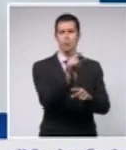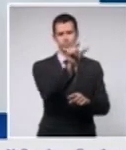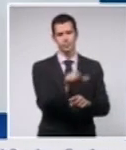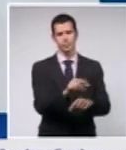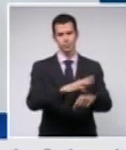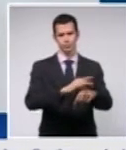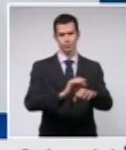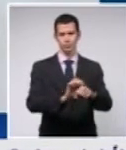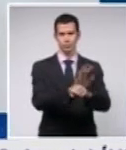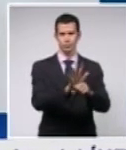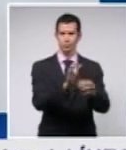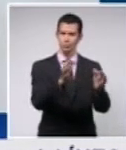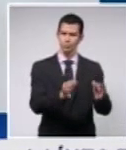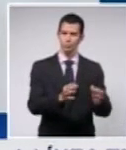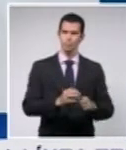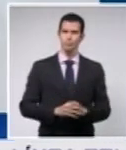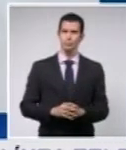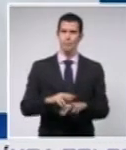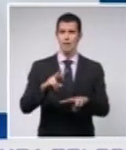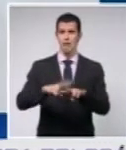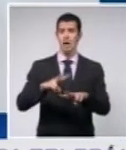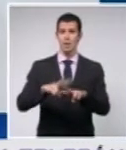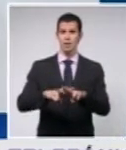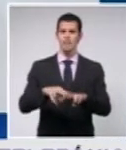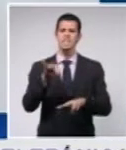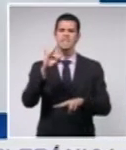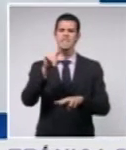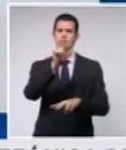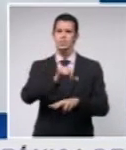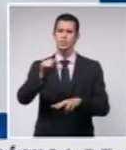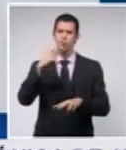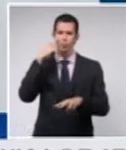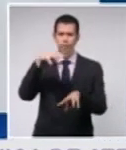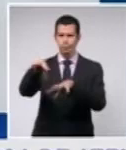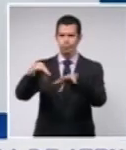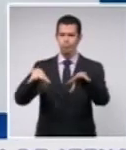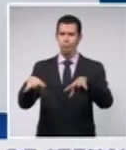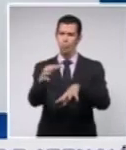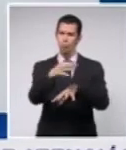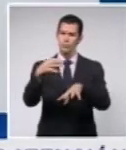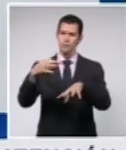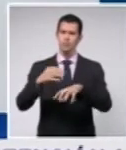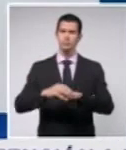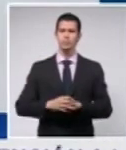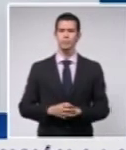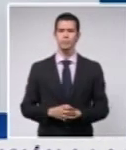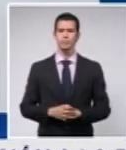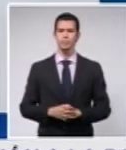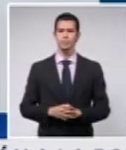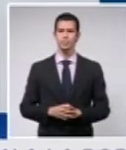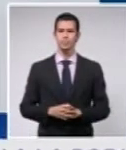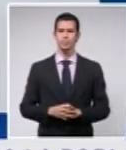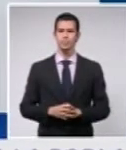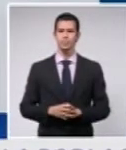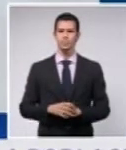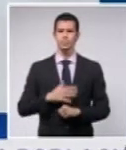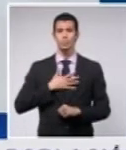with 5, Centro Habana 1, and 1 case to 10 de